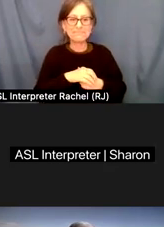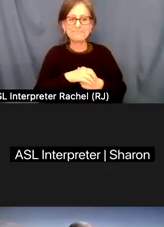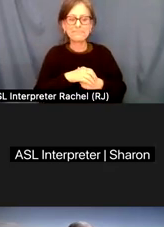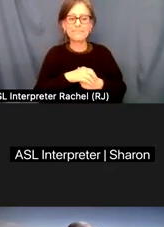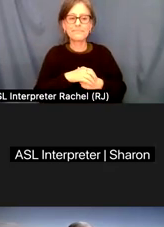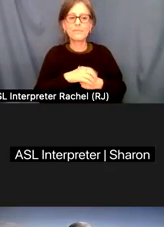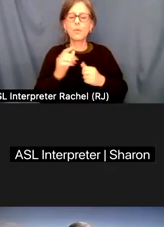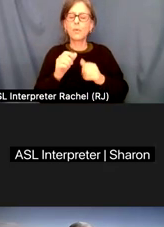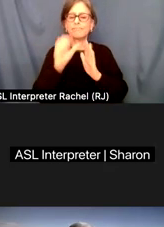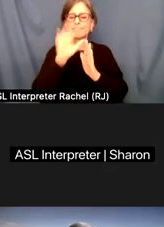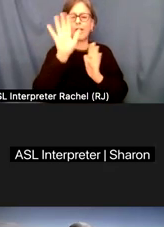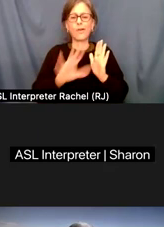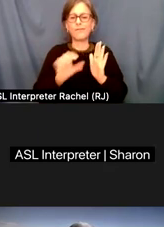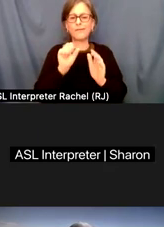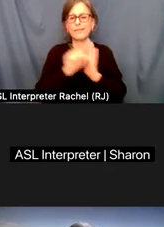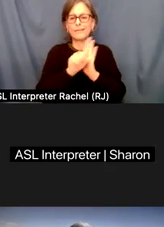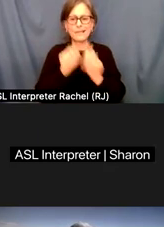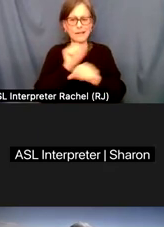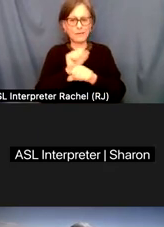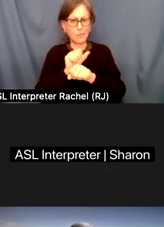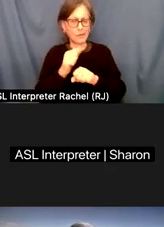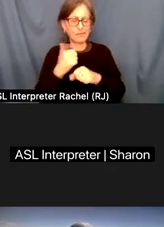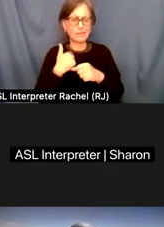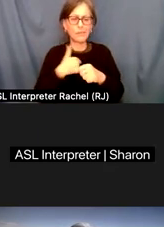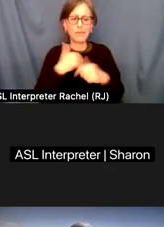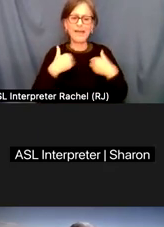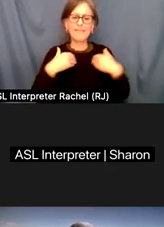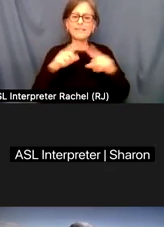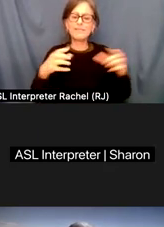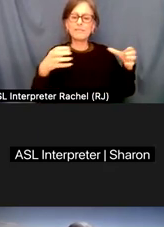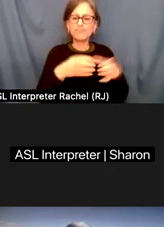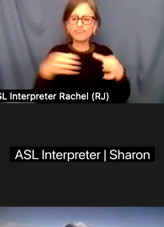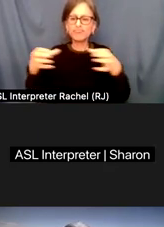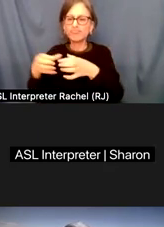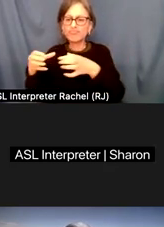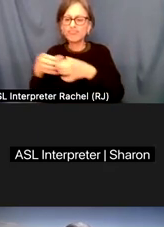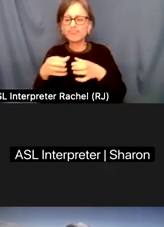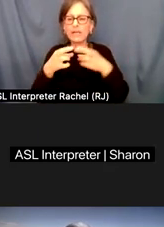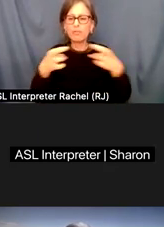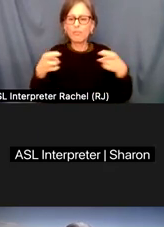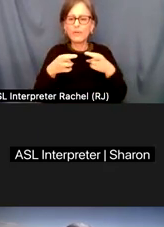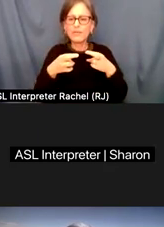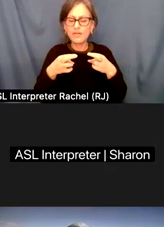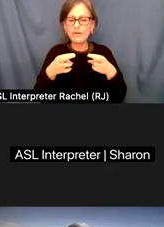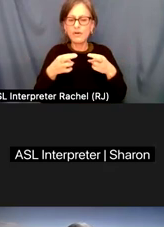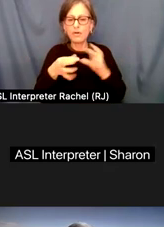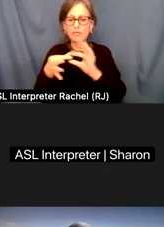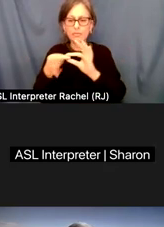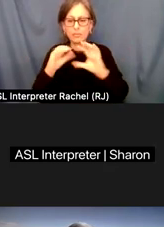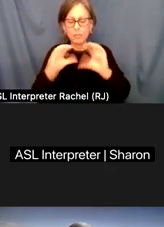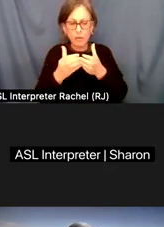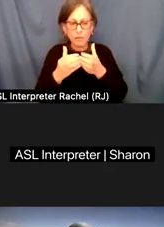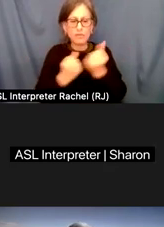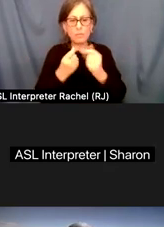statewide partnership, has statewide committees and regional alliances, and with support from FEMA